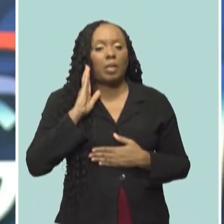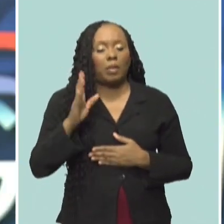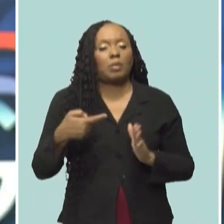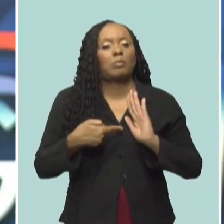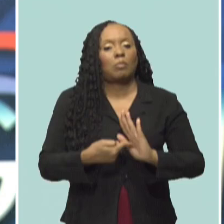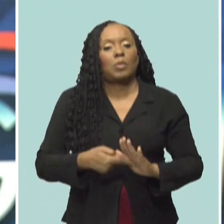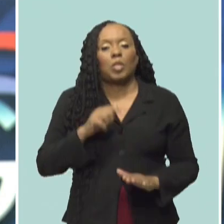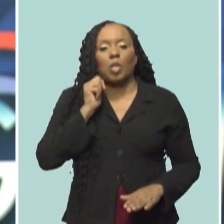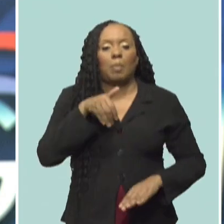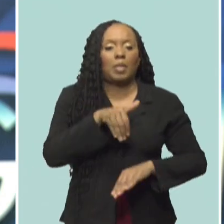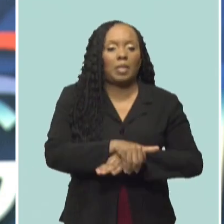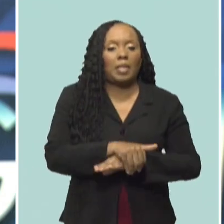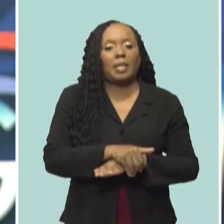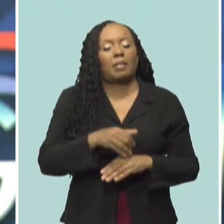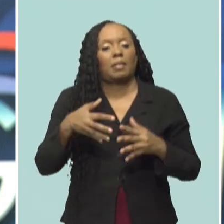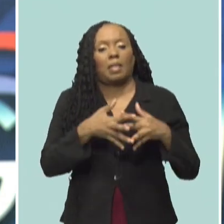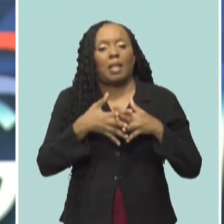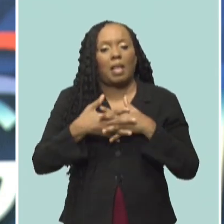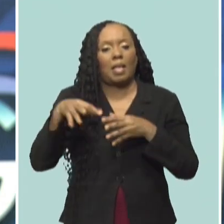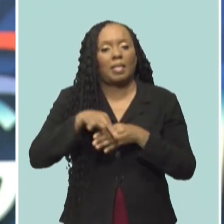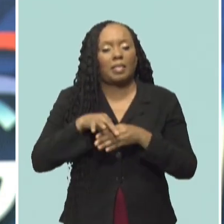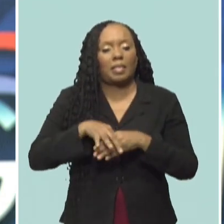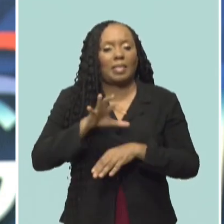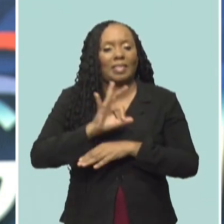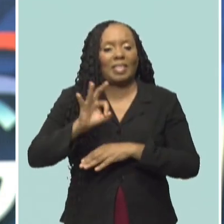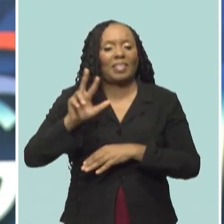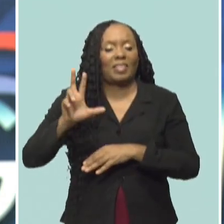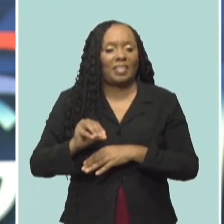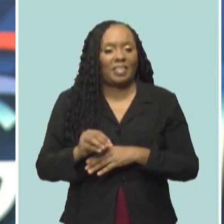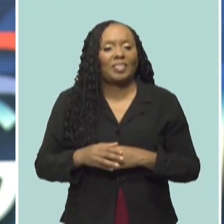live coverage tomorrow night of the U.S. election at 9:30.